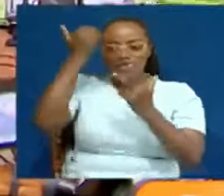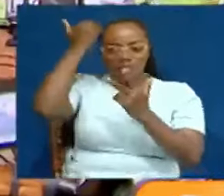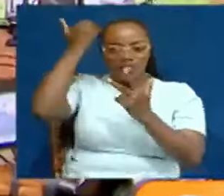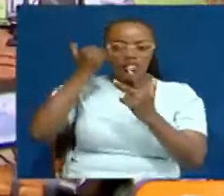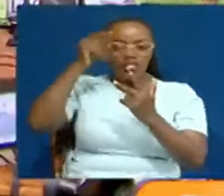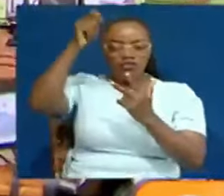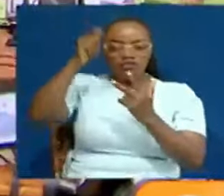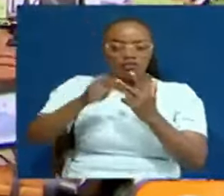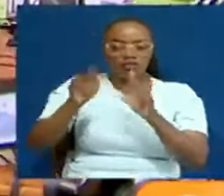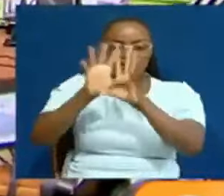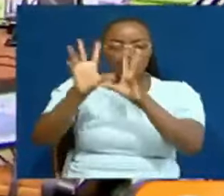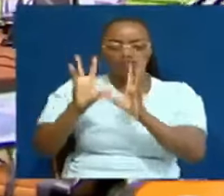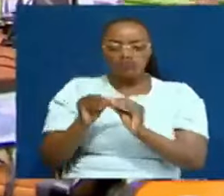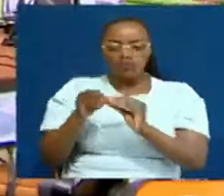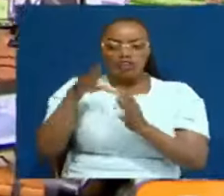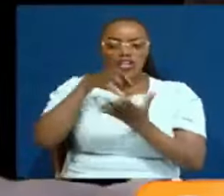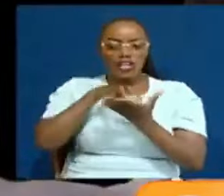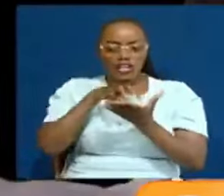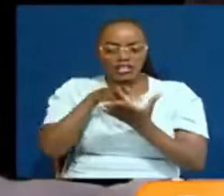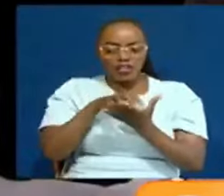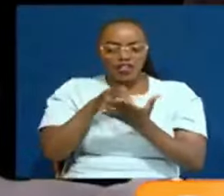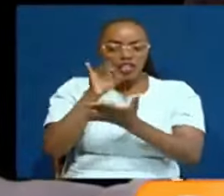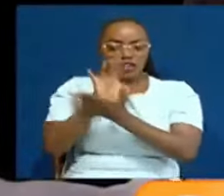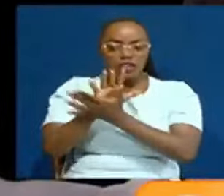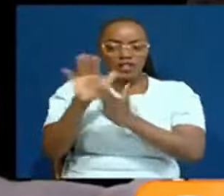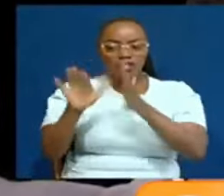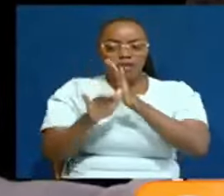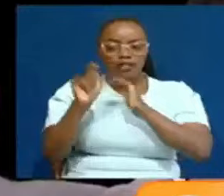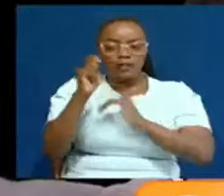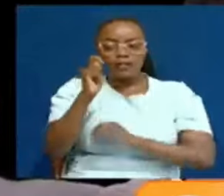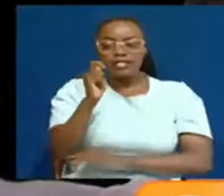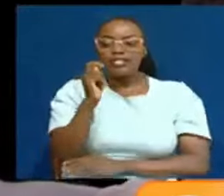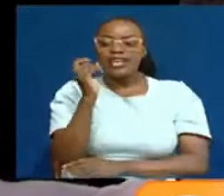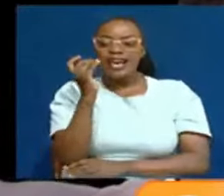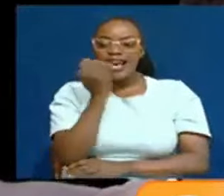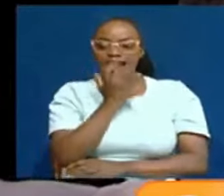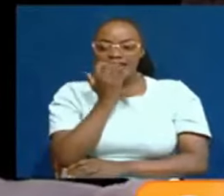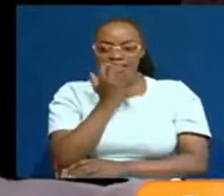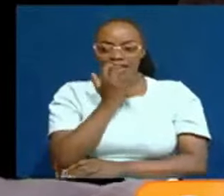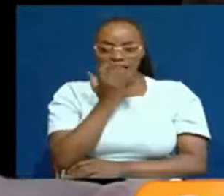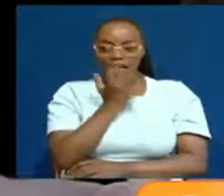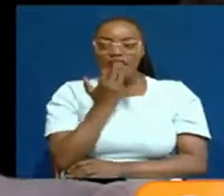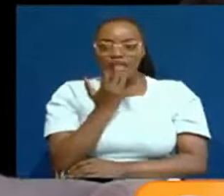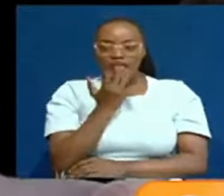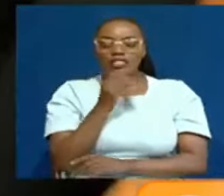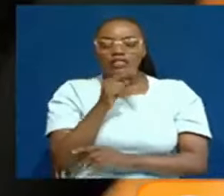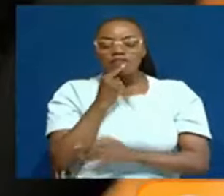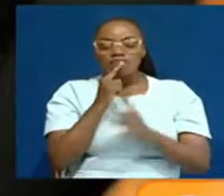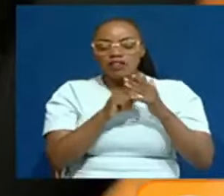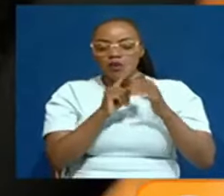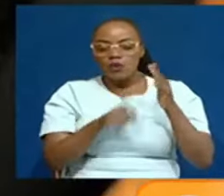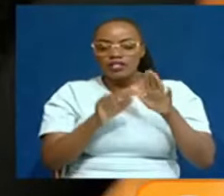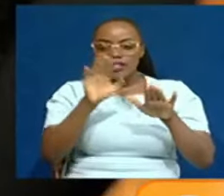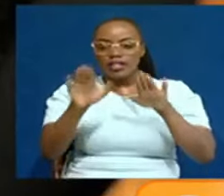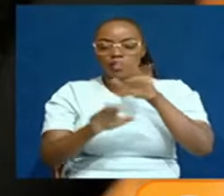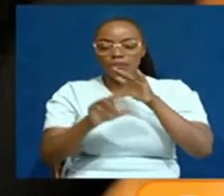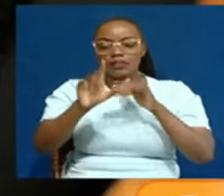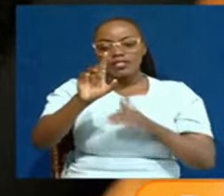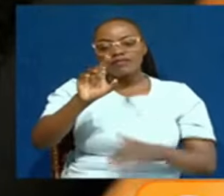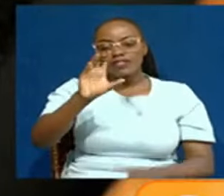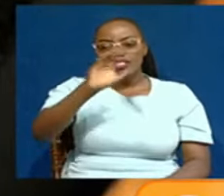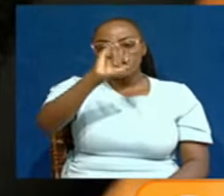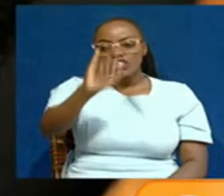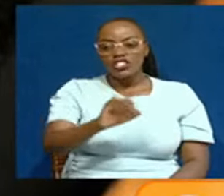presiding over consolidated cases of impeached Deputy President Rigathi Gachagua stated that Deputy Chief